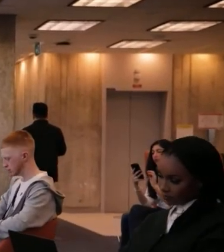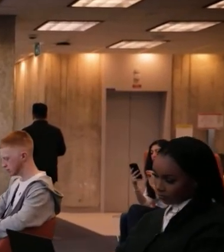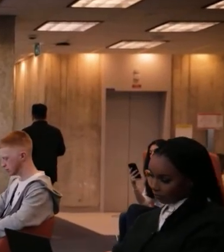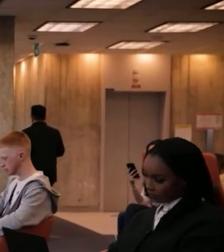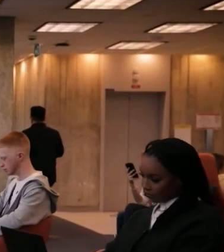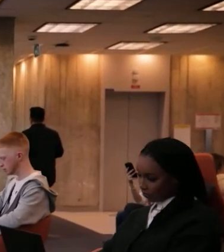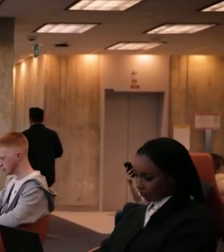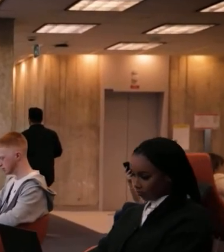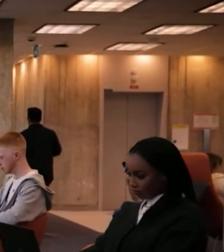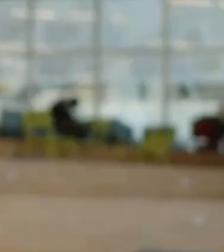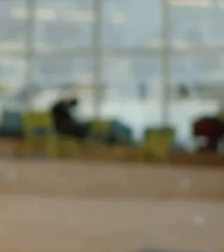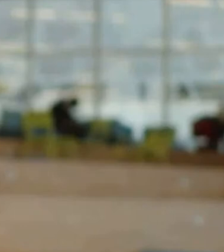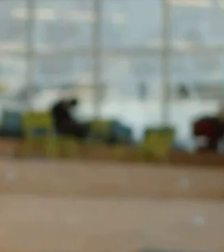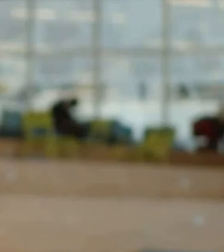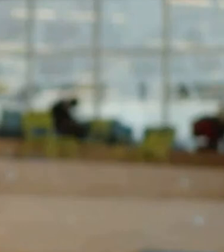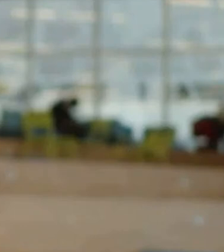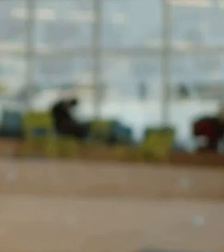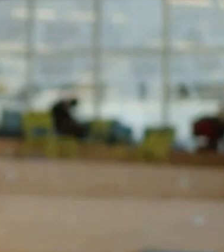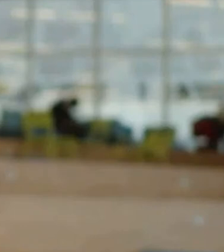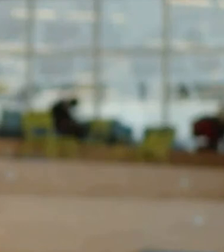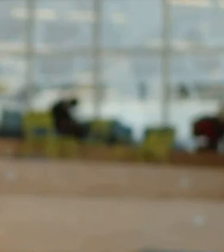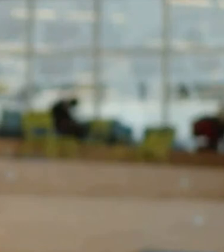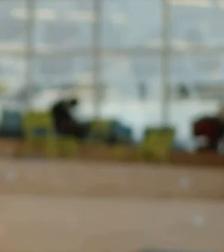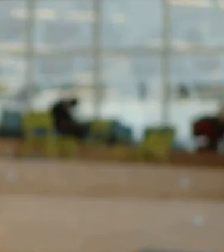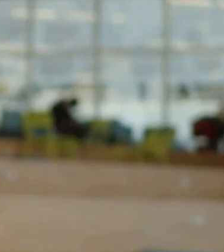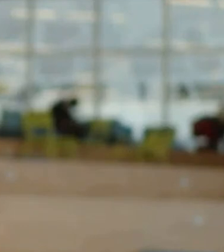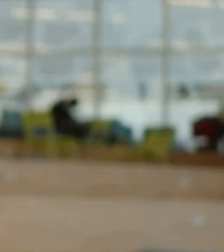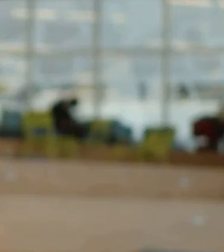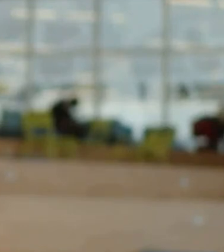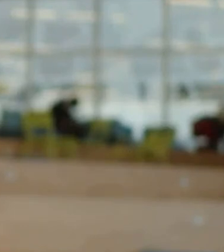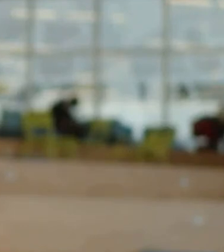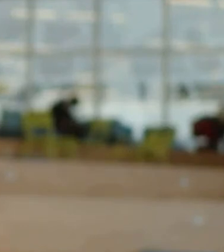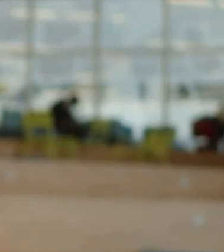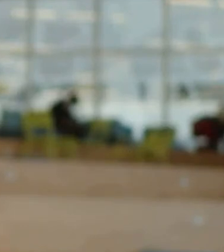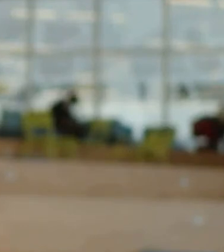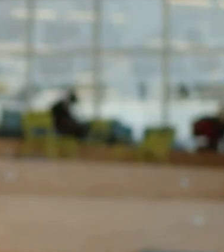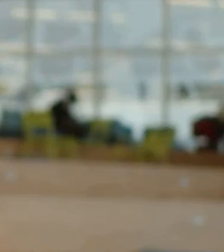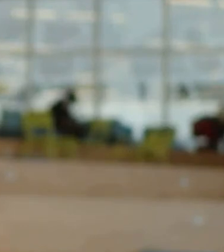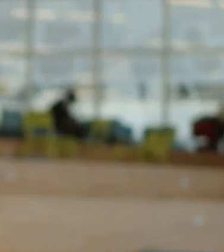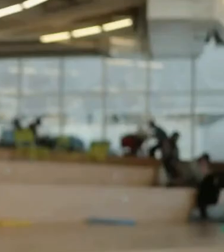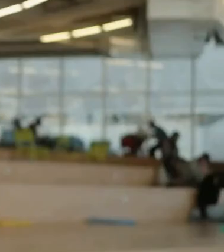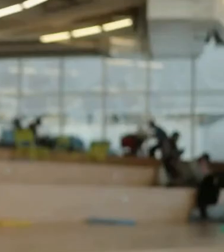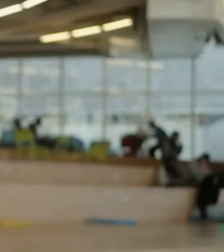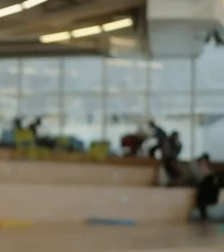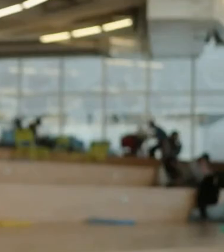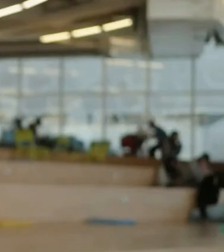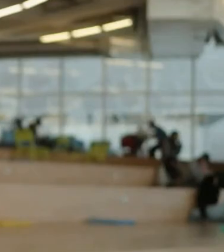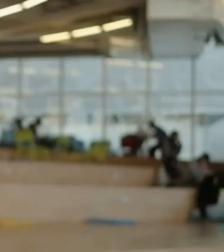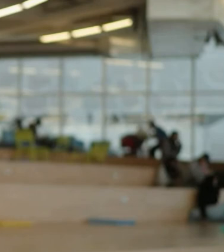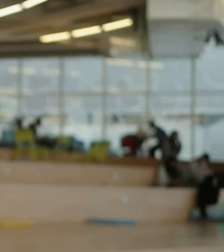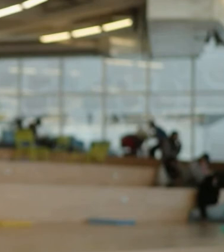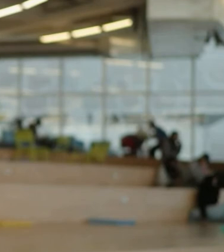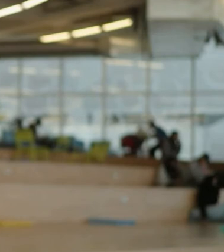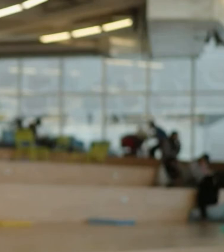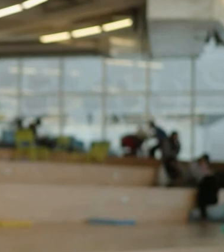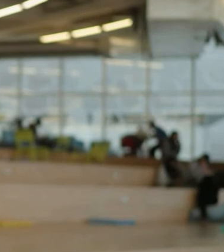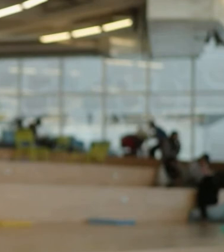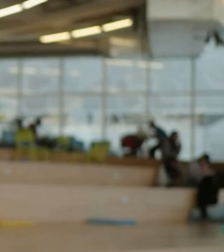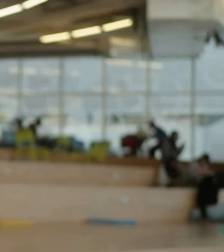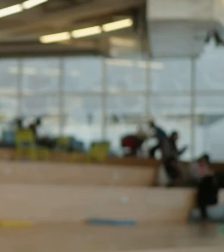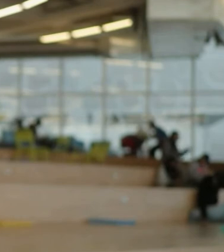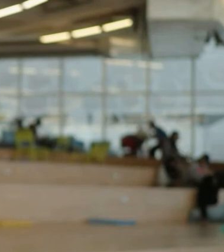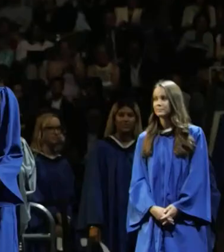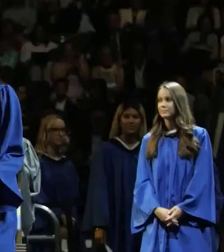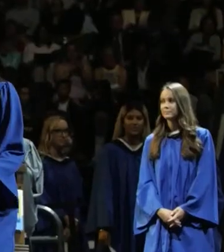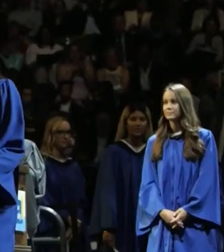During my 8 years as president of the university, I officiated at well over 50 convocations. My fondest memory really was